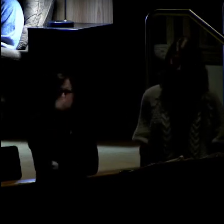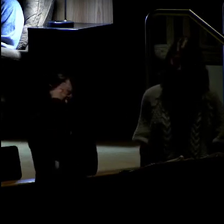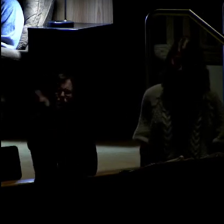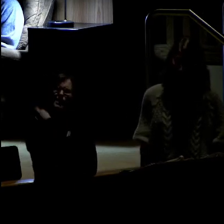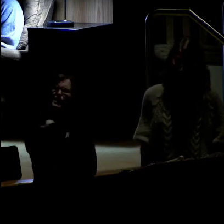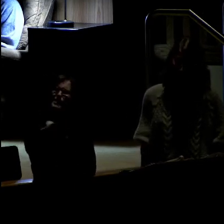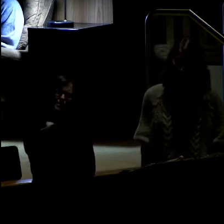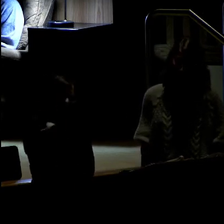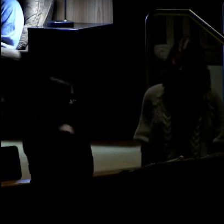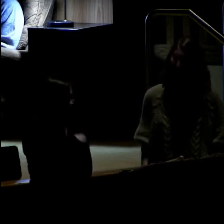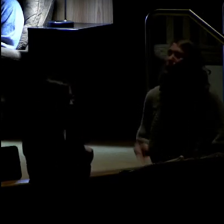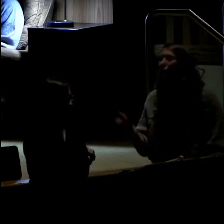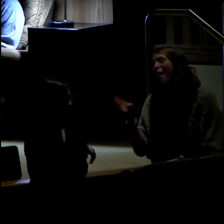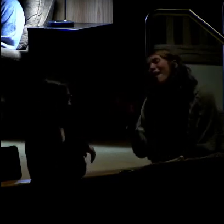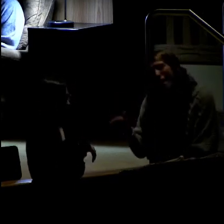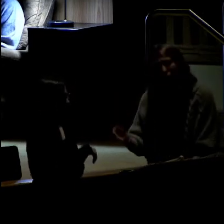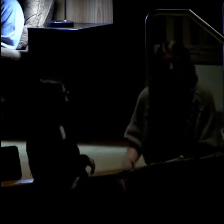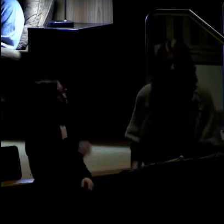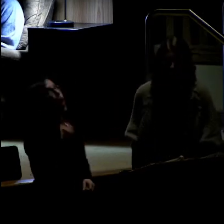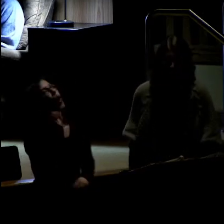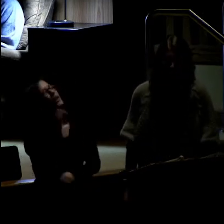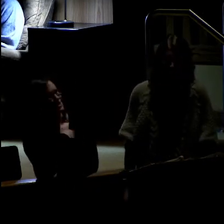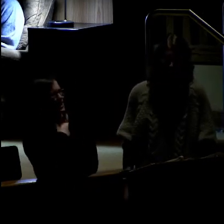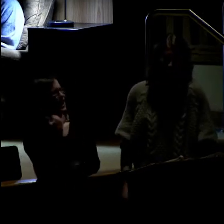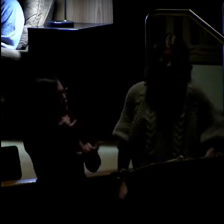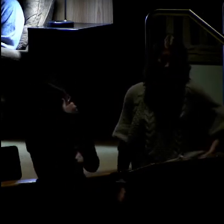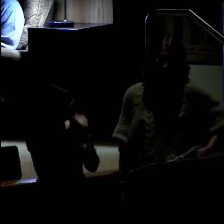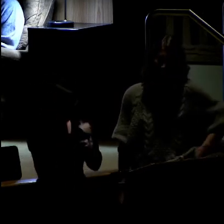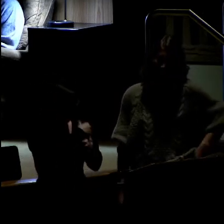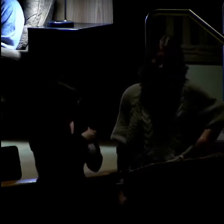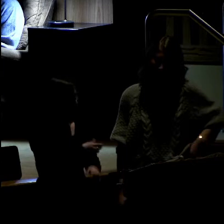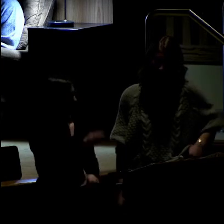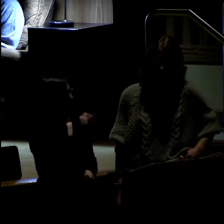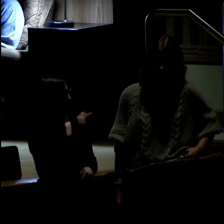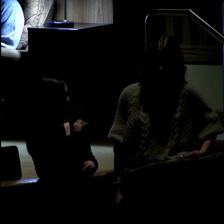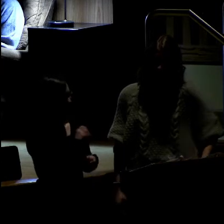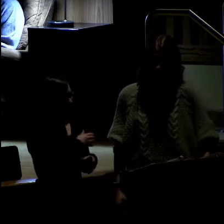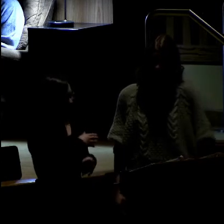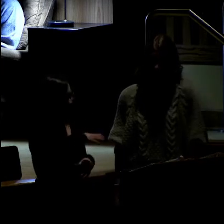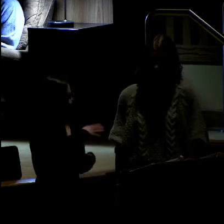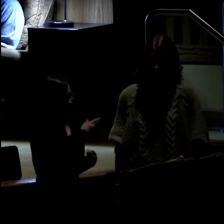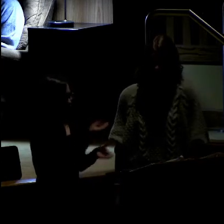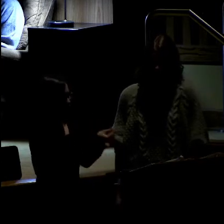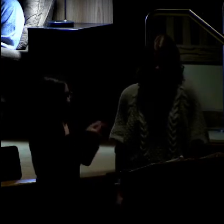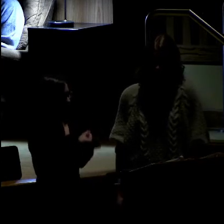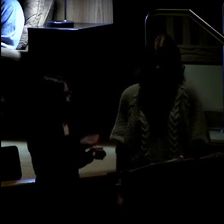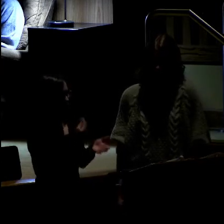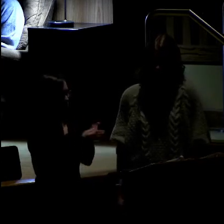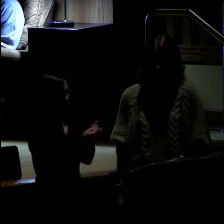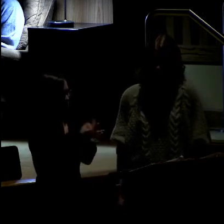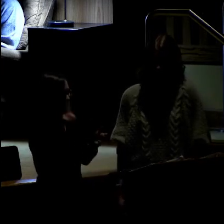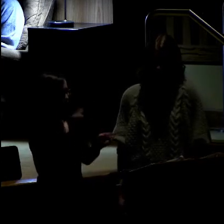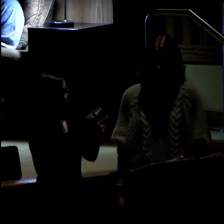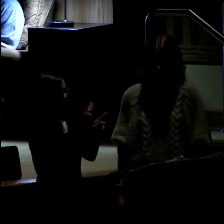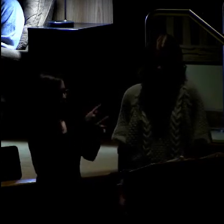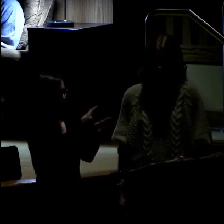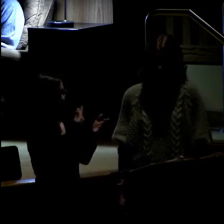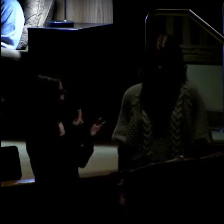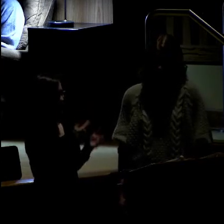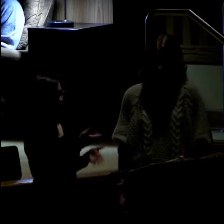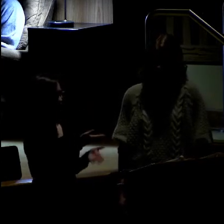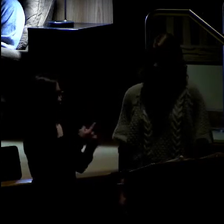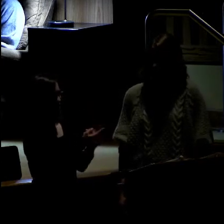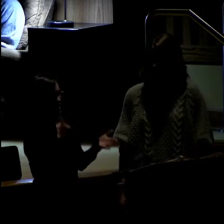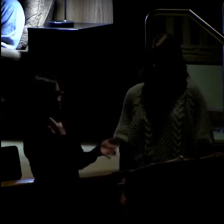to remember. Becky? Oh, yes. Now I recall. Miss Smith paid me for all that babysitting I did last week. Check this out. One